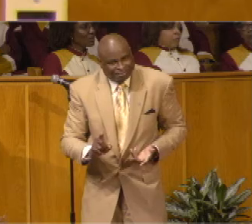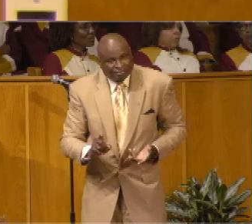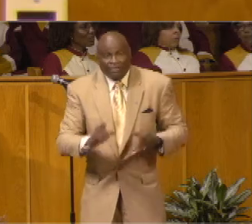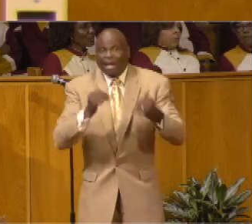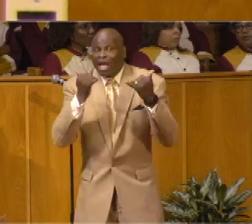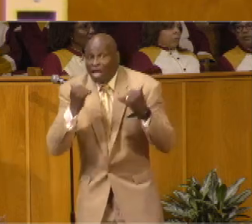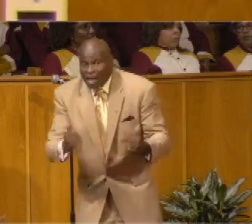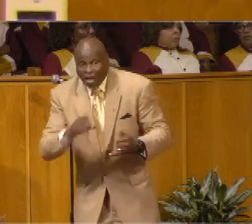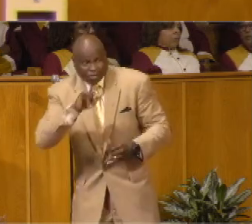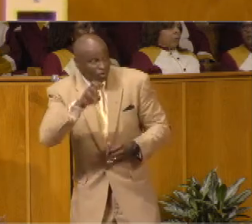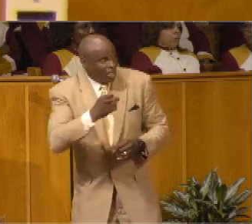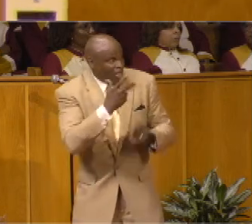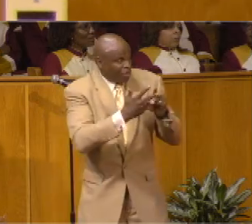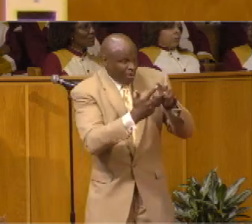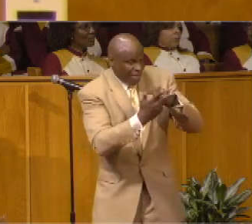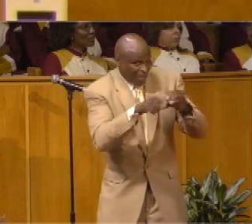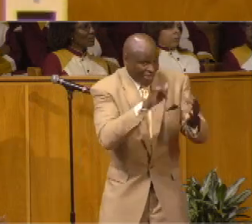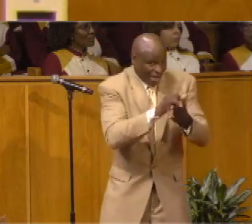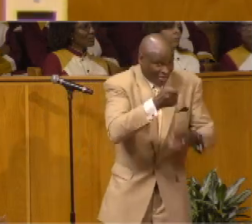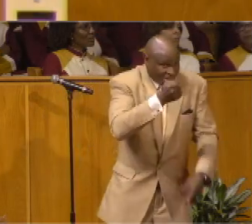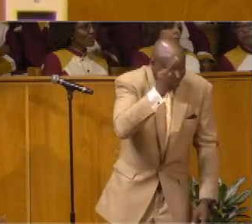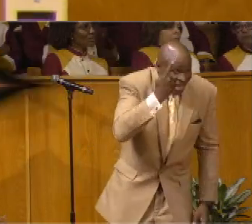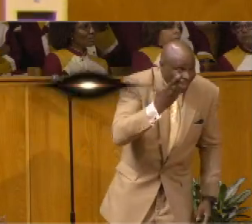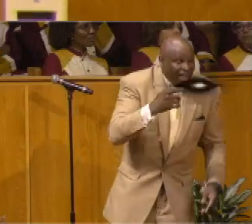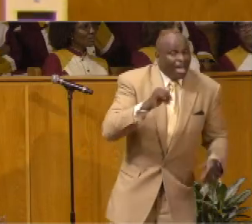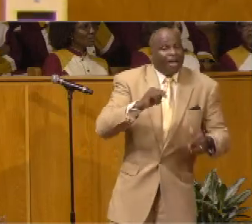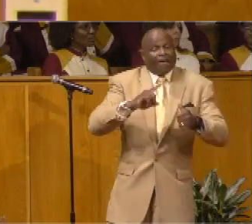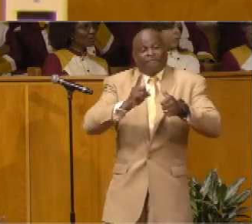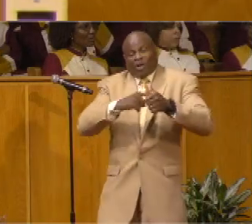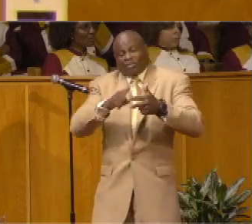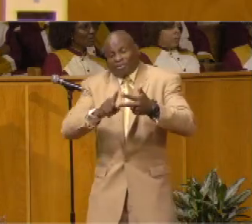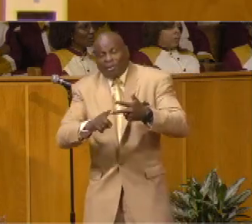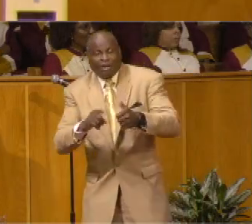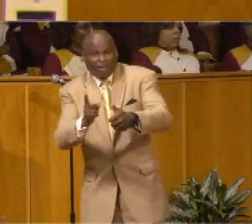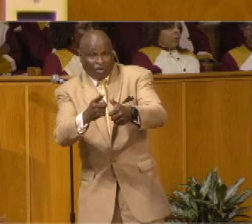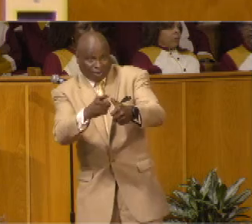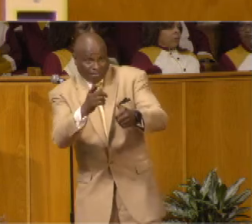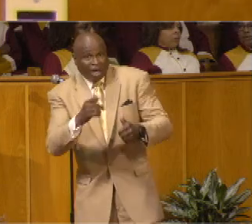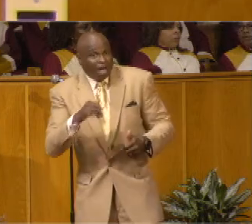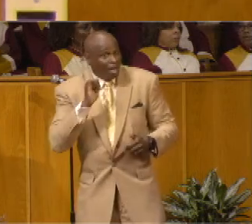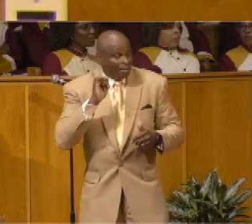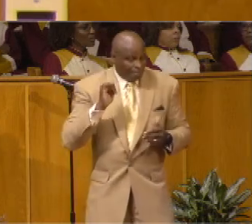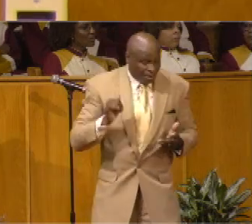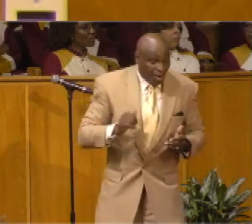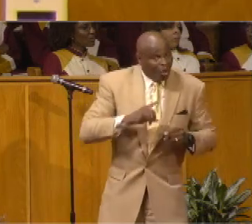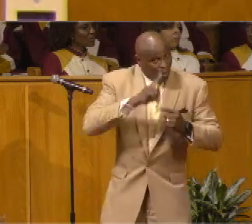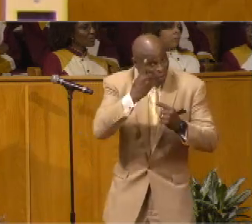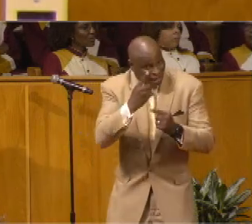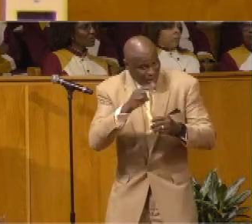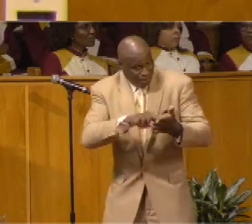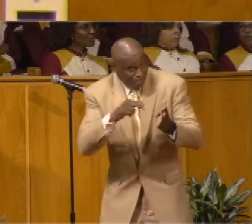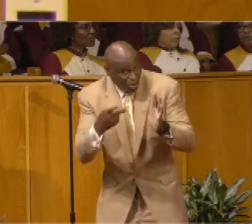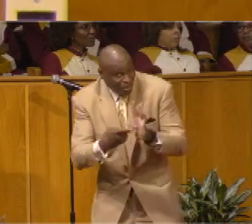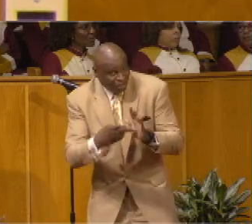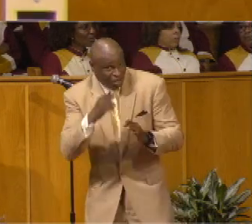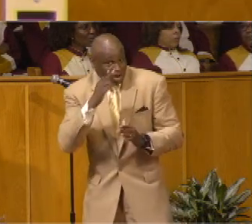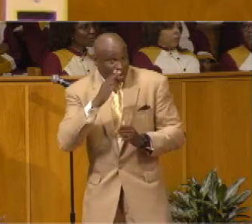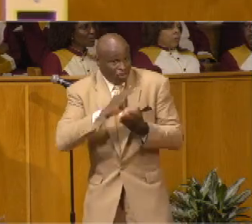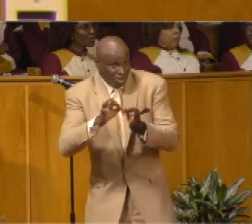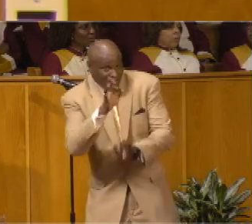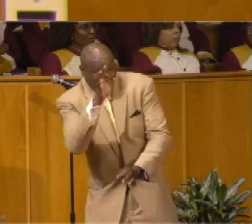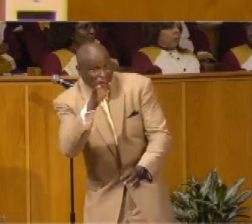Now, Judy, there's three things about that you have to understand and grasp. Number one is that one of the purposes of the Holy